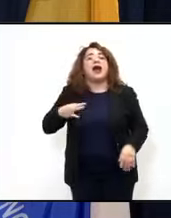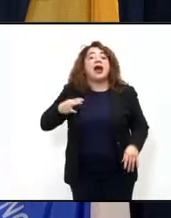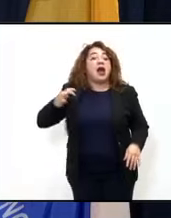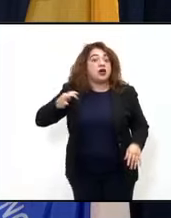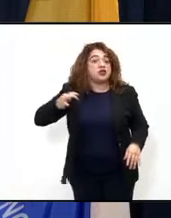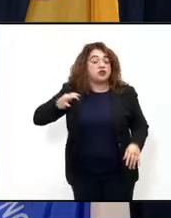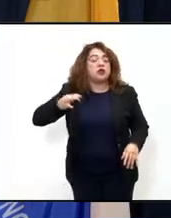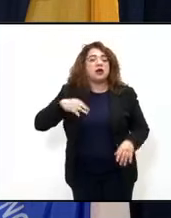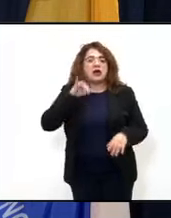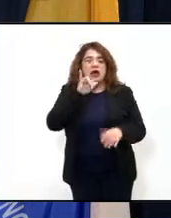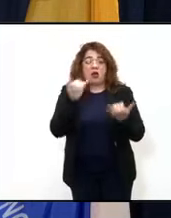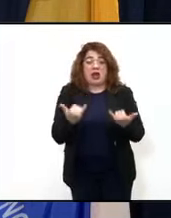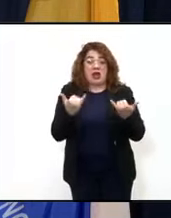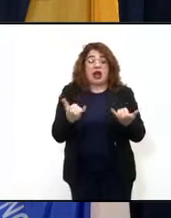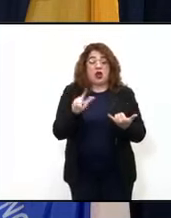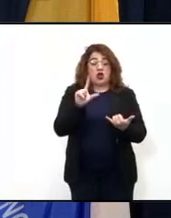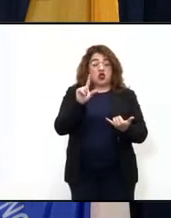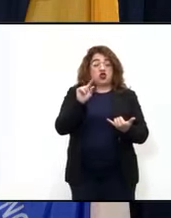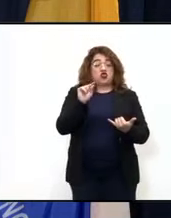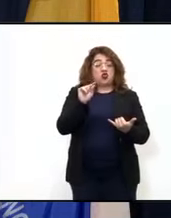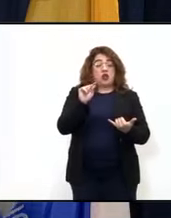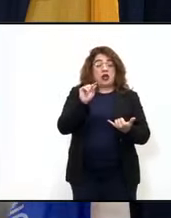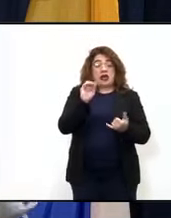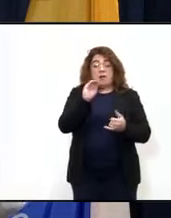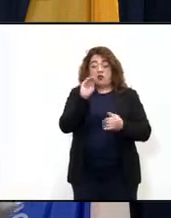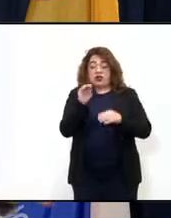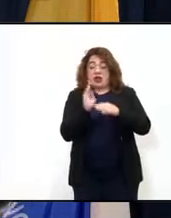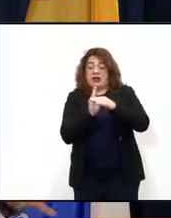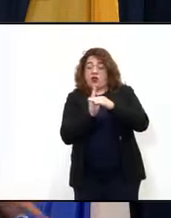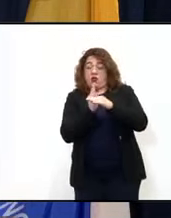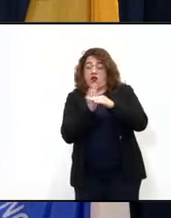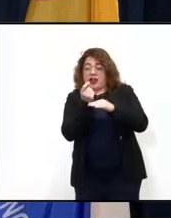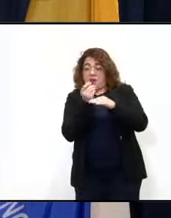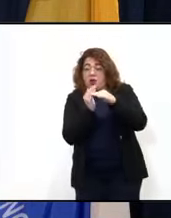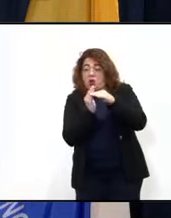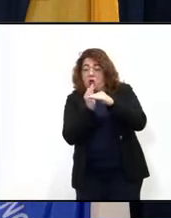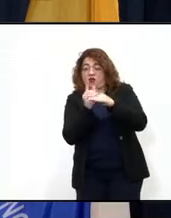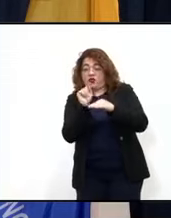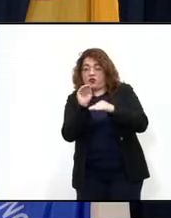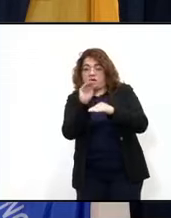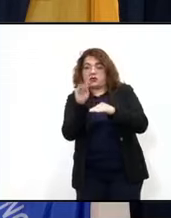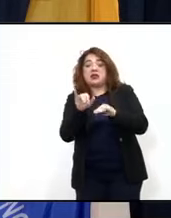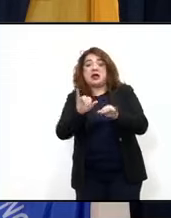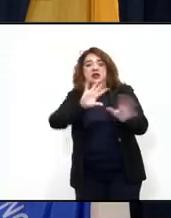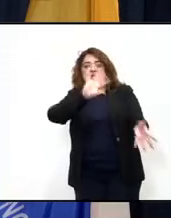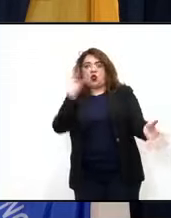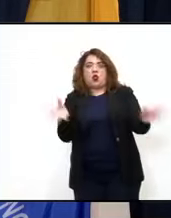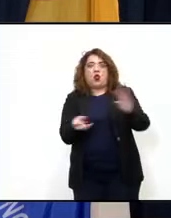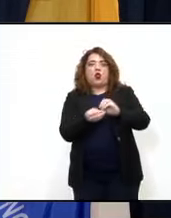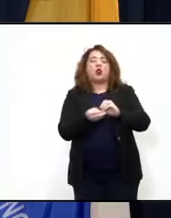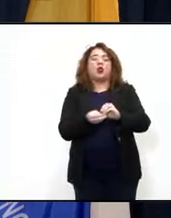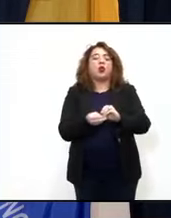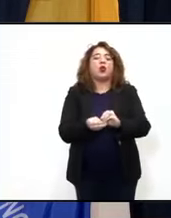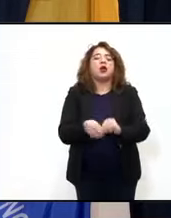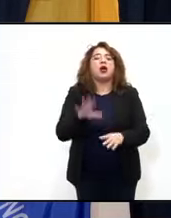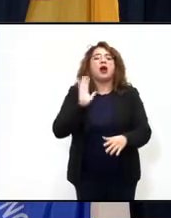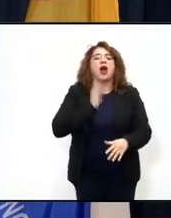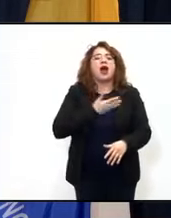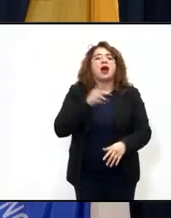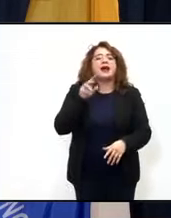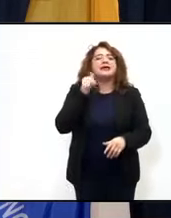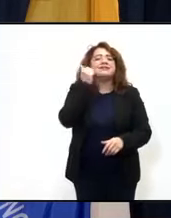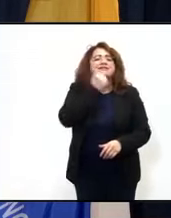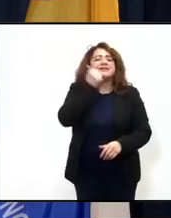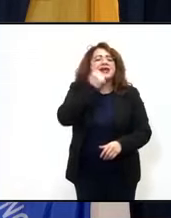over 20% have received the vaccine. That's the total number. And then if you look at our daily dashboard,